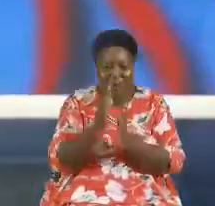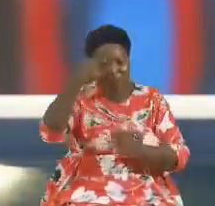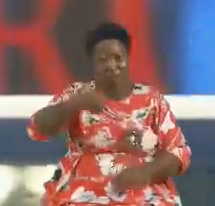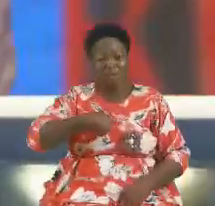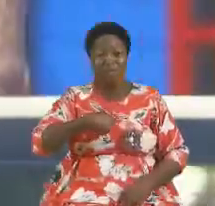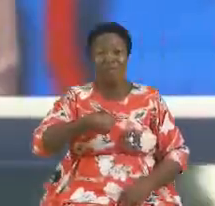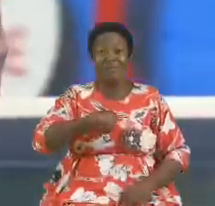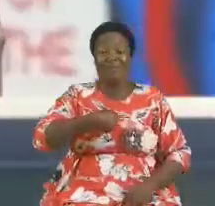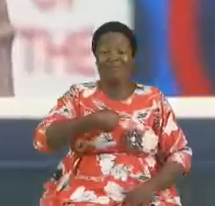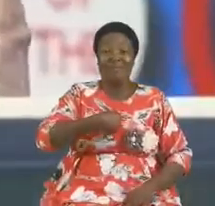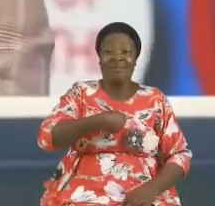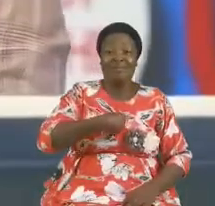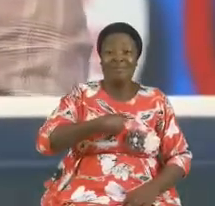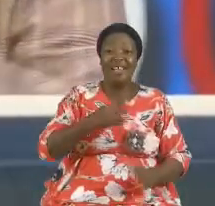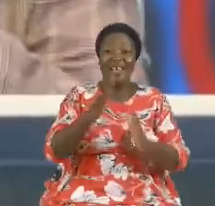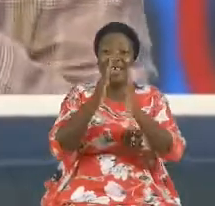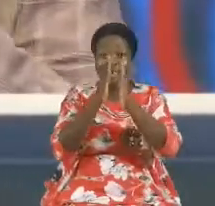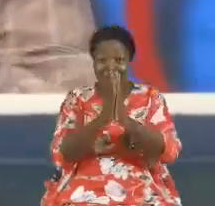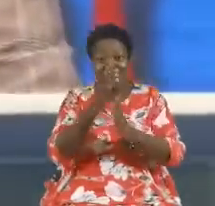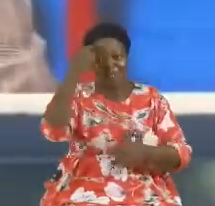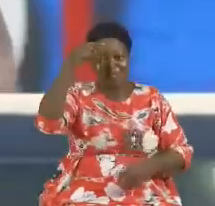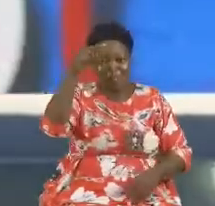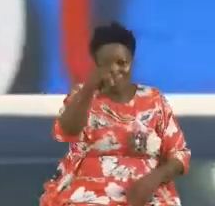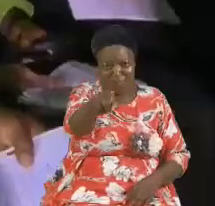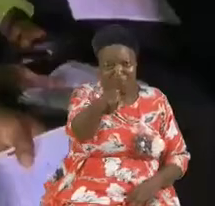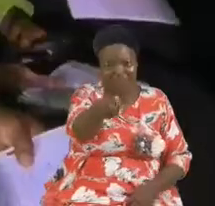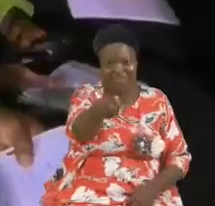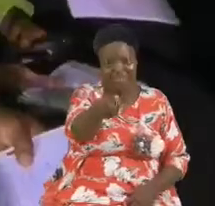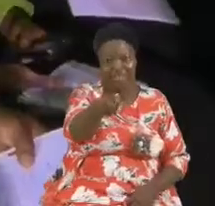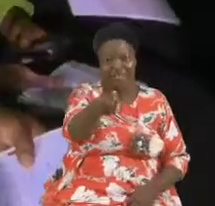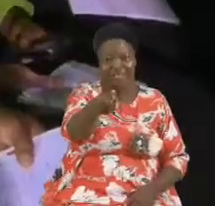dear son. Amen for me.